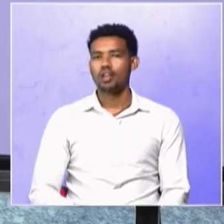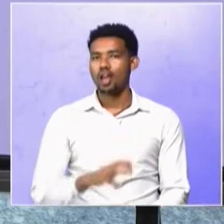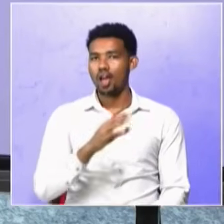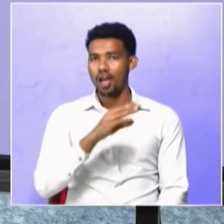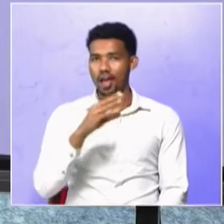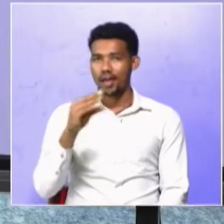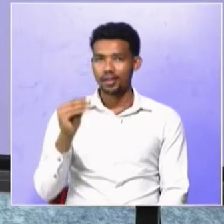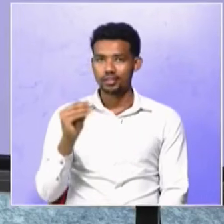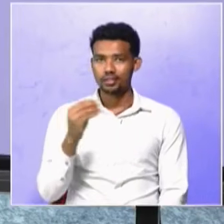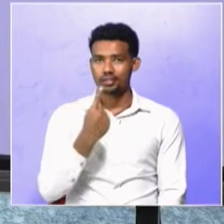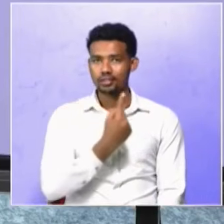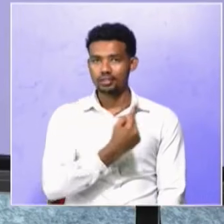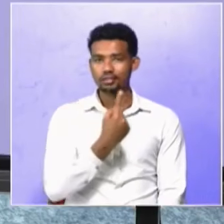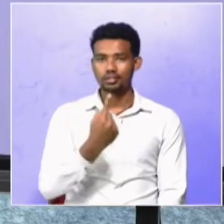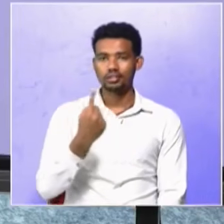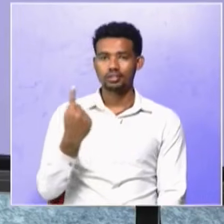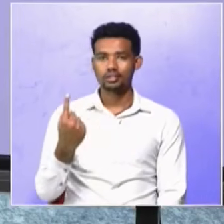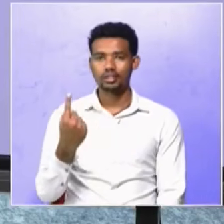And some